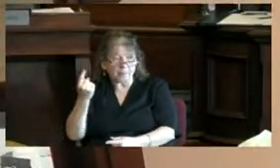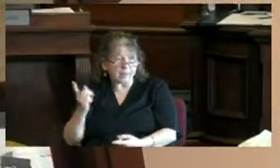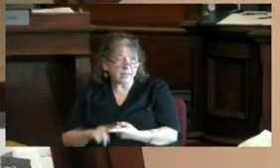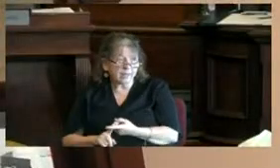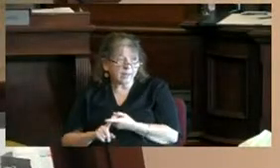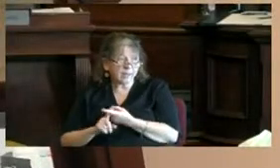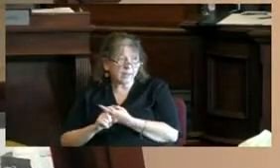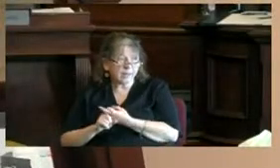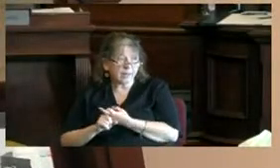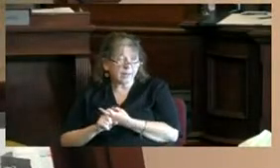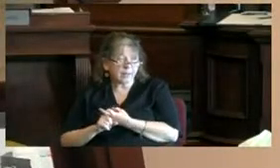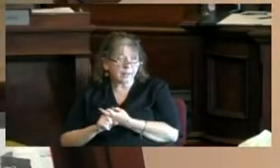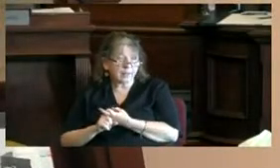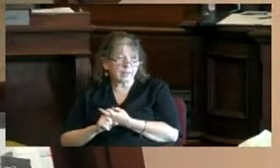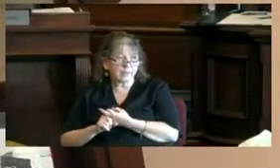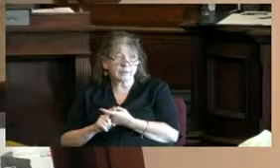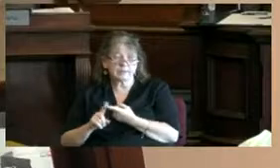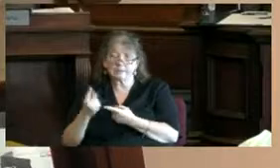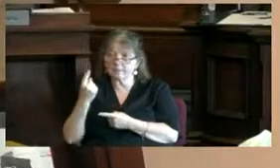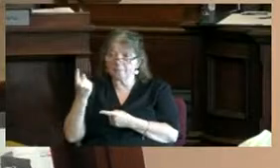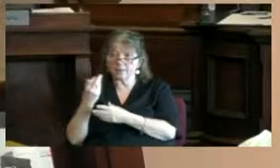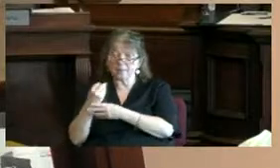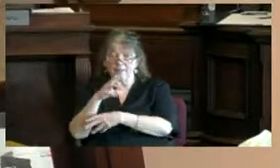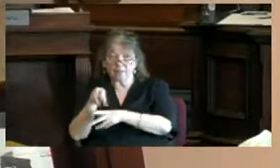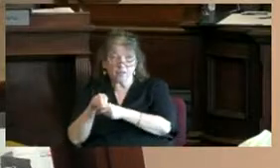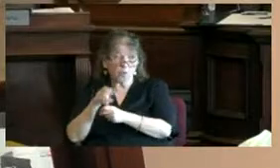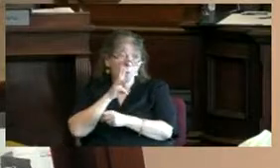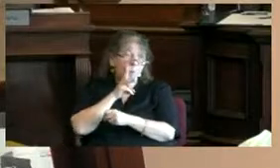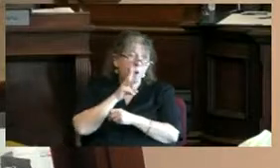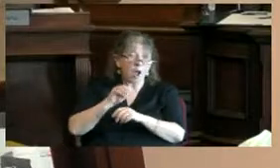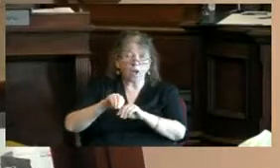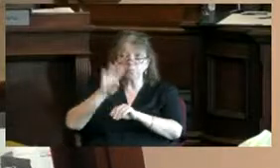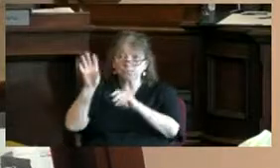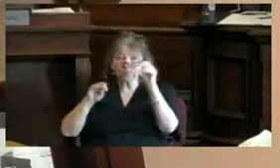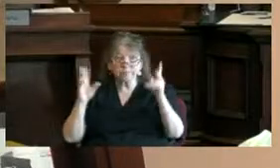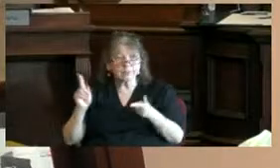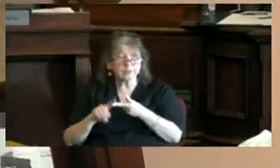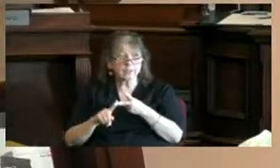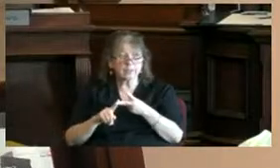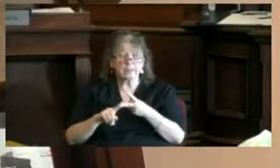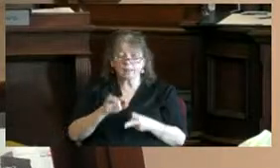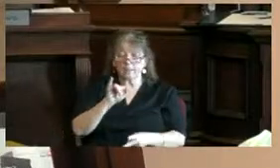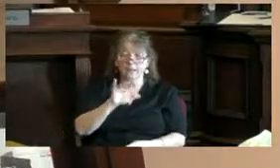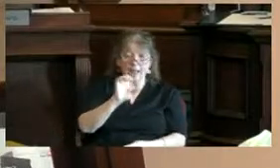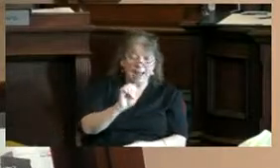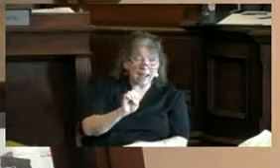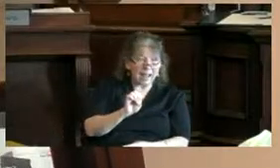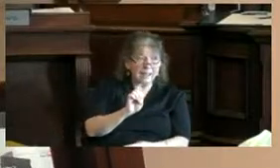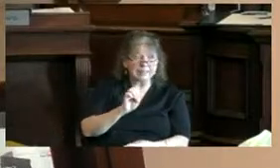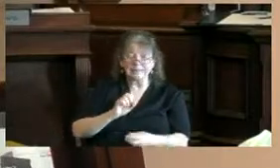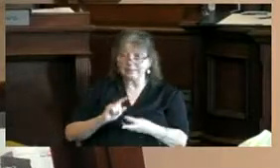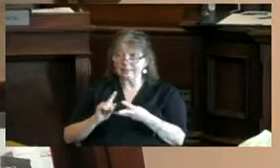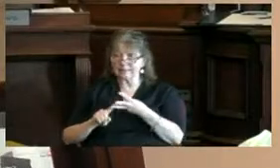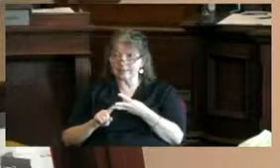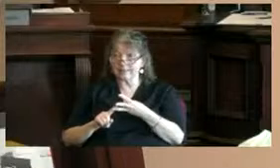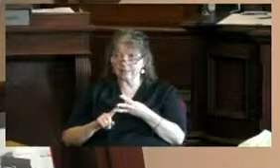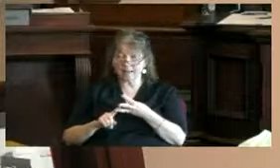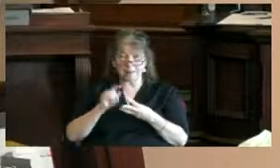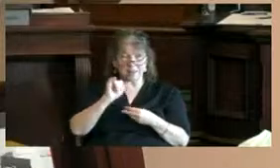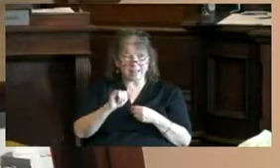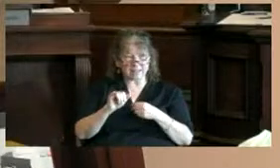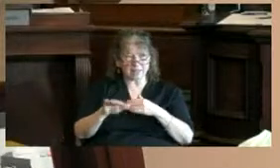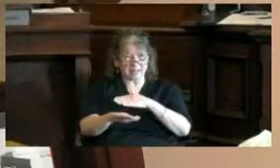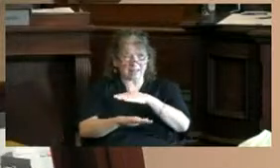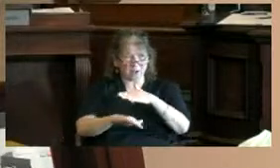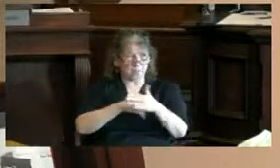Some manner of water engaged, water in the summer, ice in the winter. Apparently that space was in the lower part of